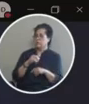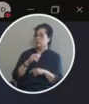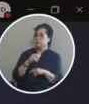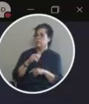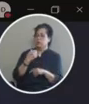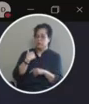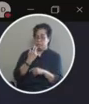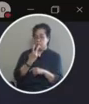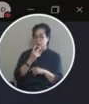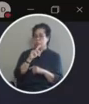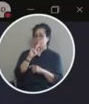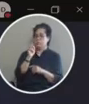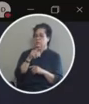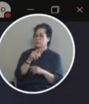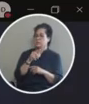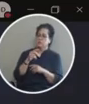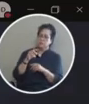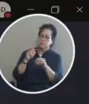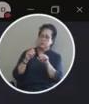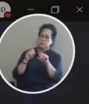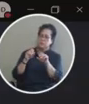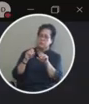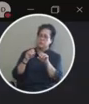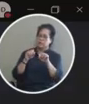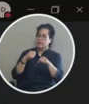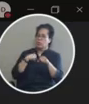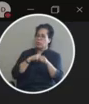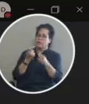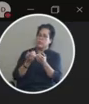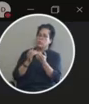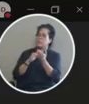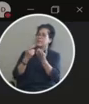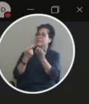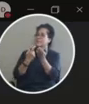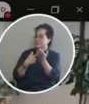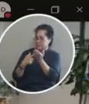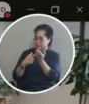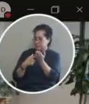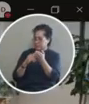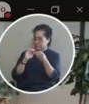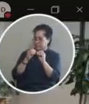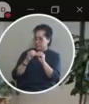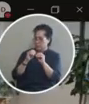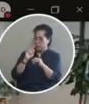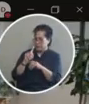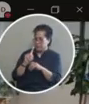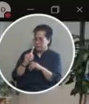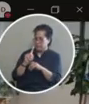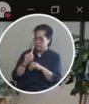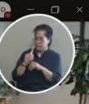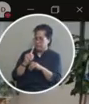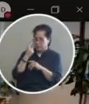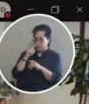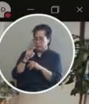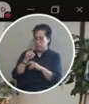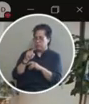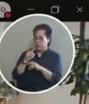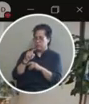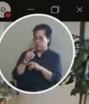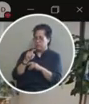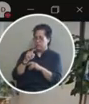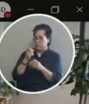have 2 questions. Ms. Prine, can we reconsider the last vote on item 1 for the allocation of